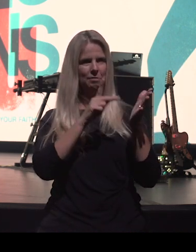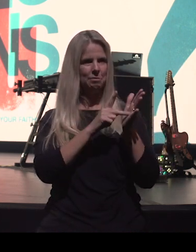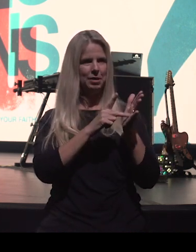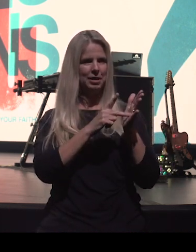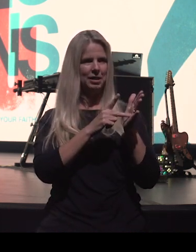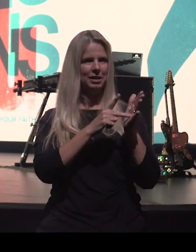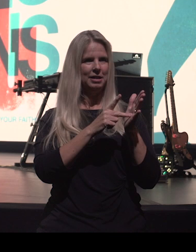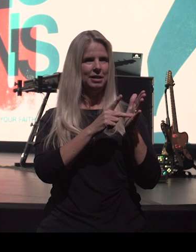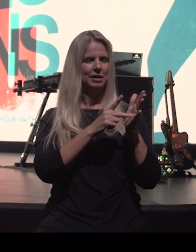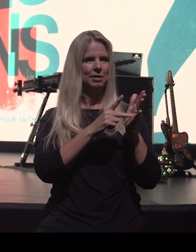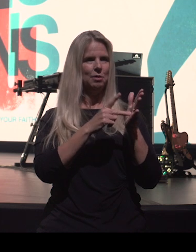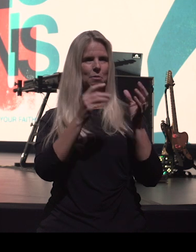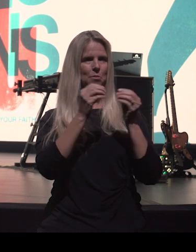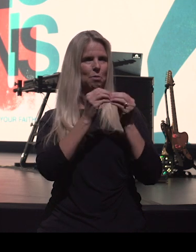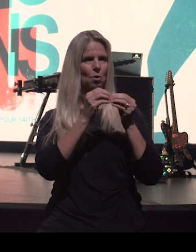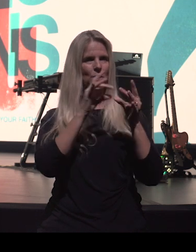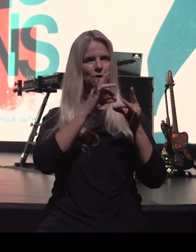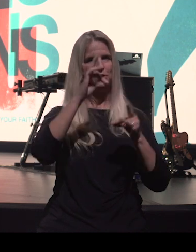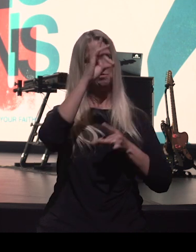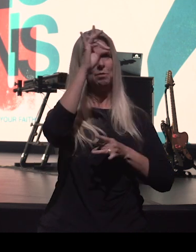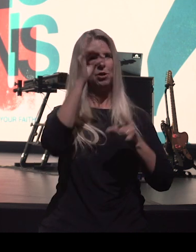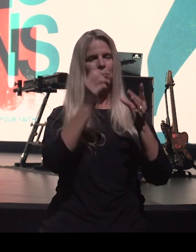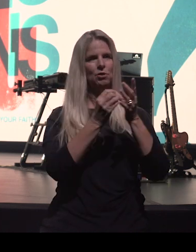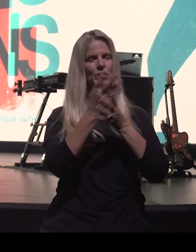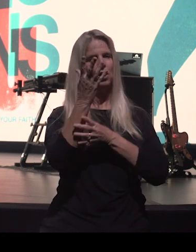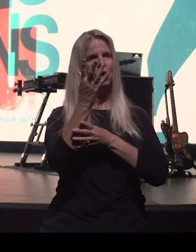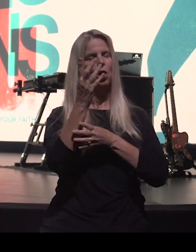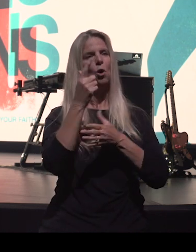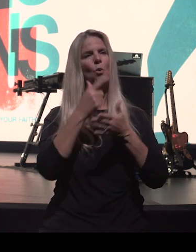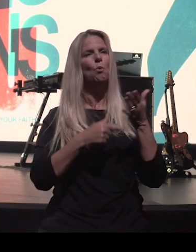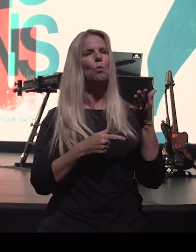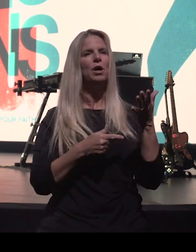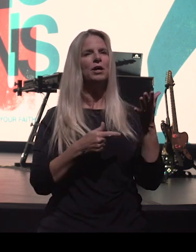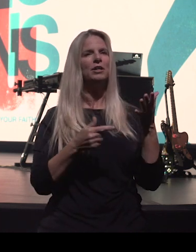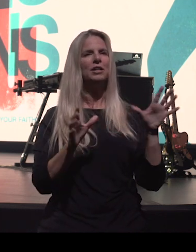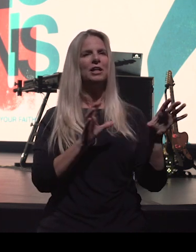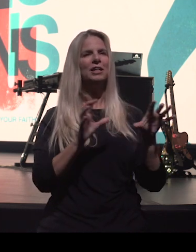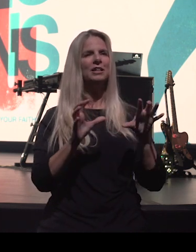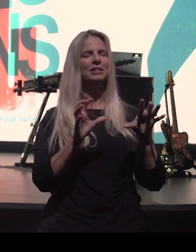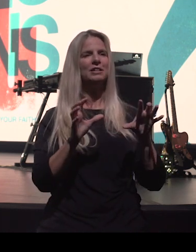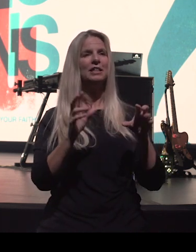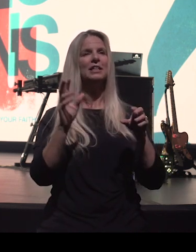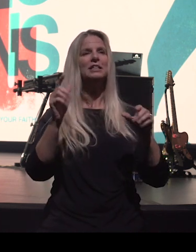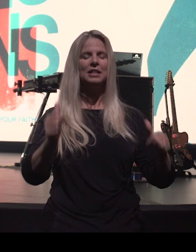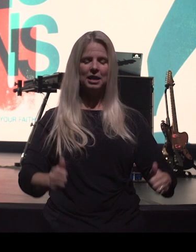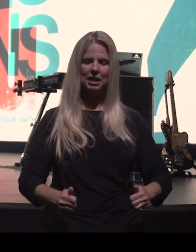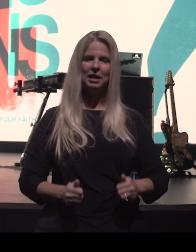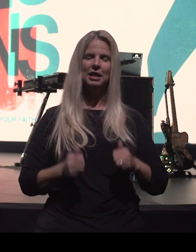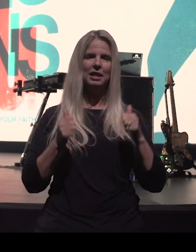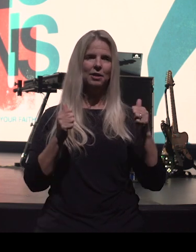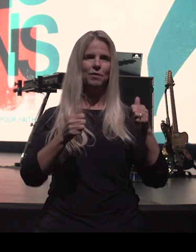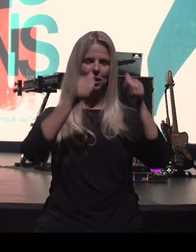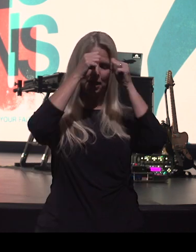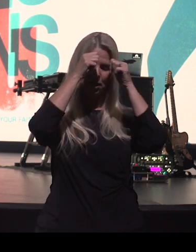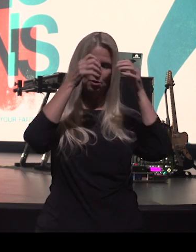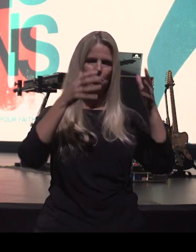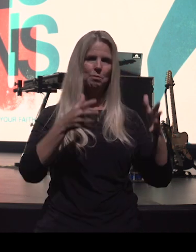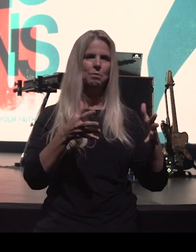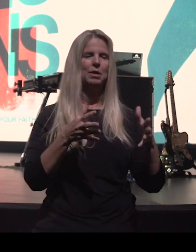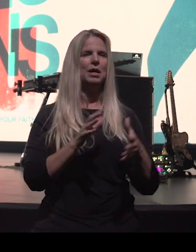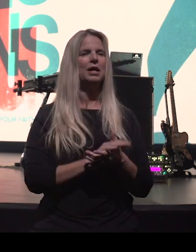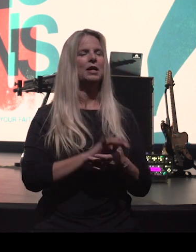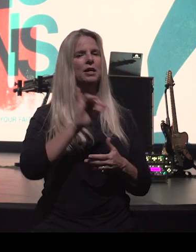What does? Living it out, applying what you know. That's why the book of James says this, do not